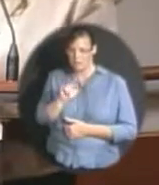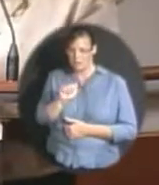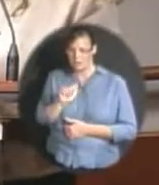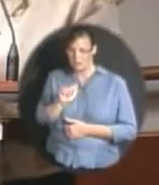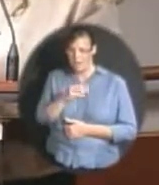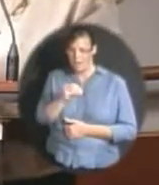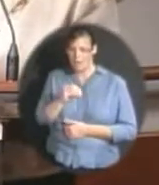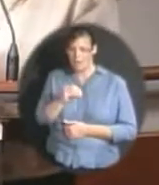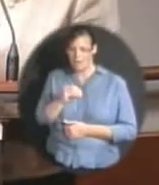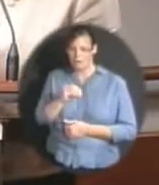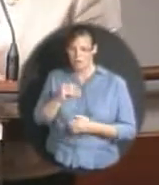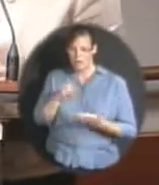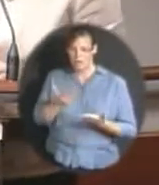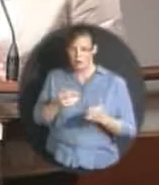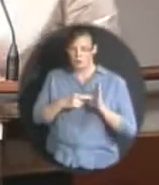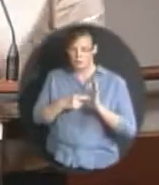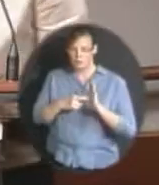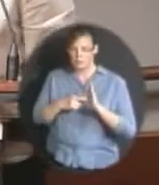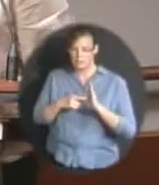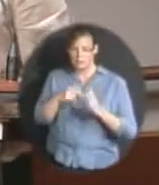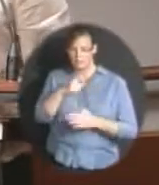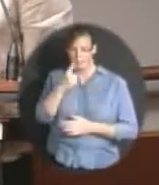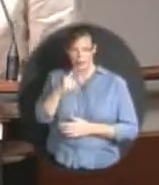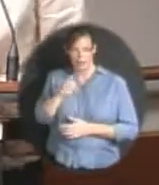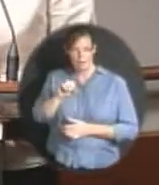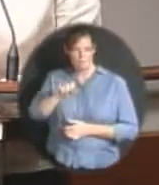college interns.